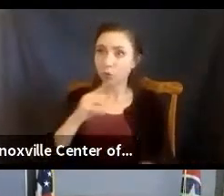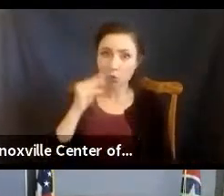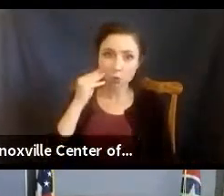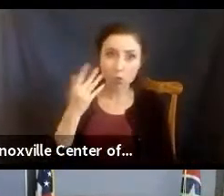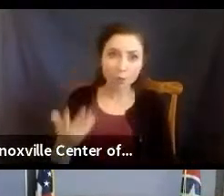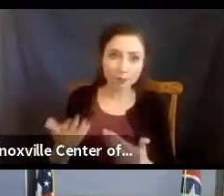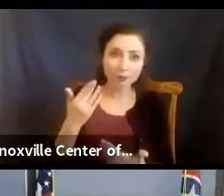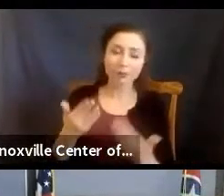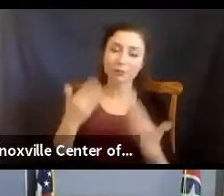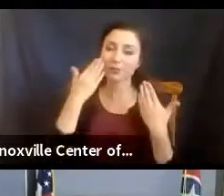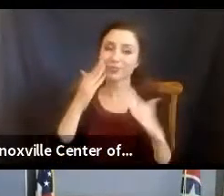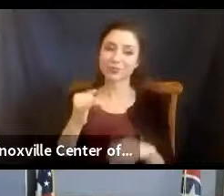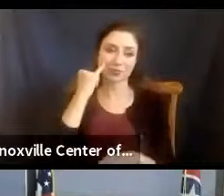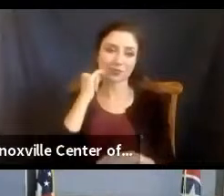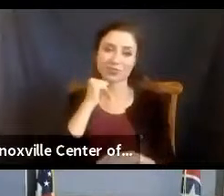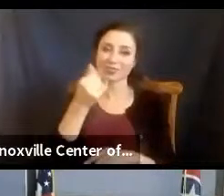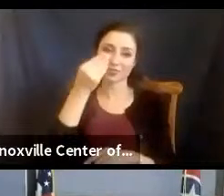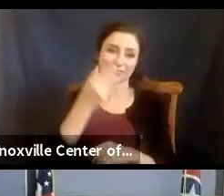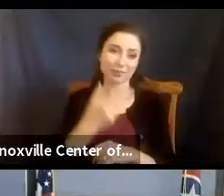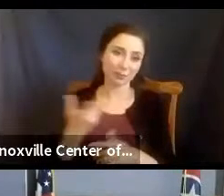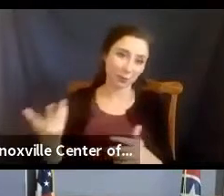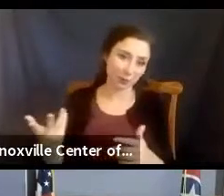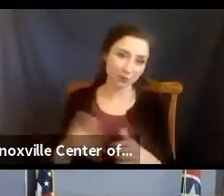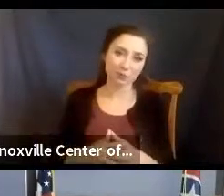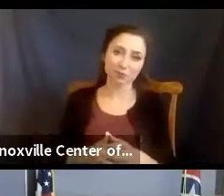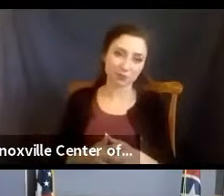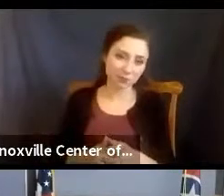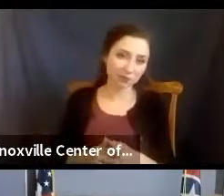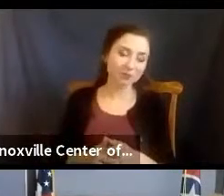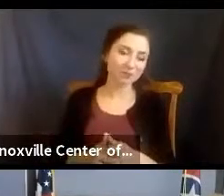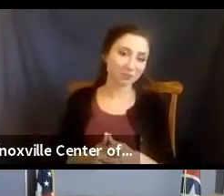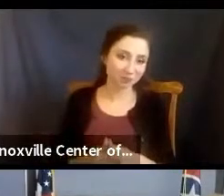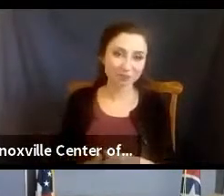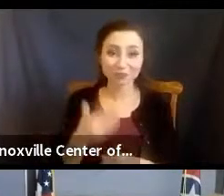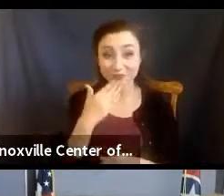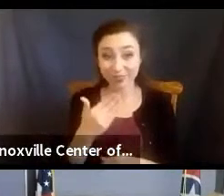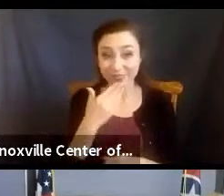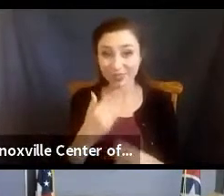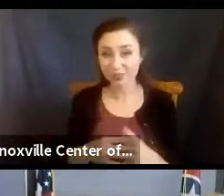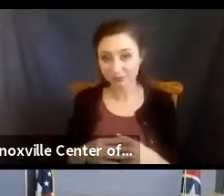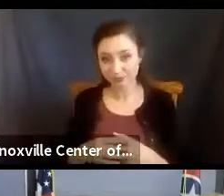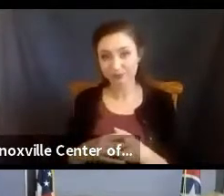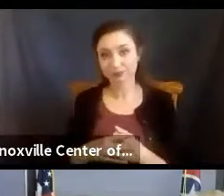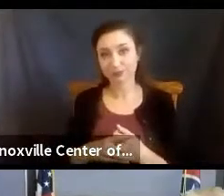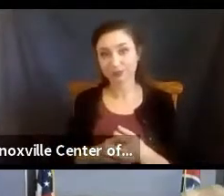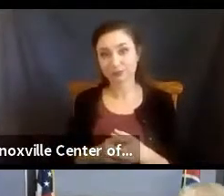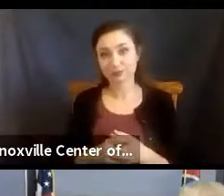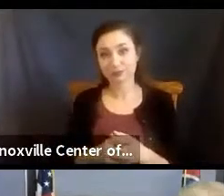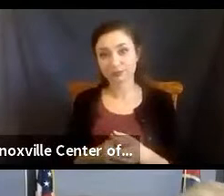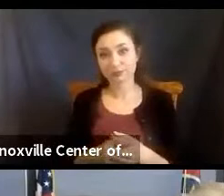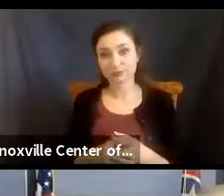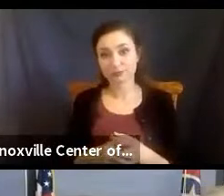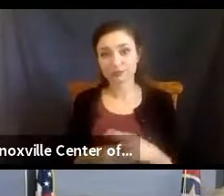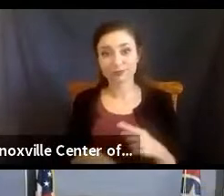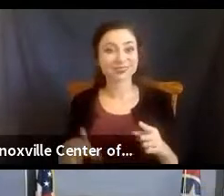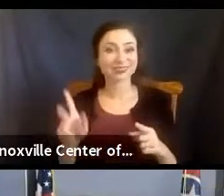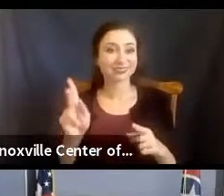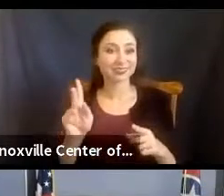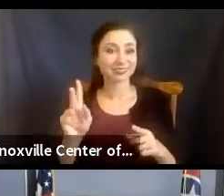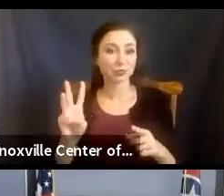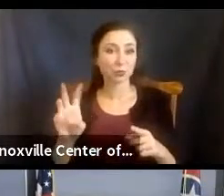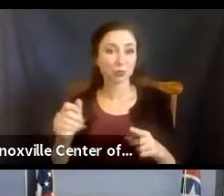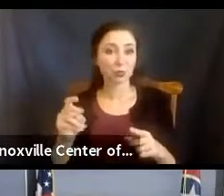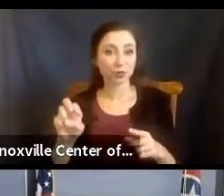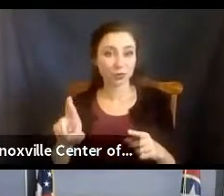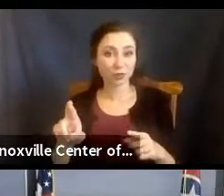wouldn't be aware of that unless they choose to notify us of it. Thank you. And for Knox, yes, and for